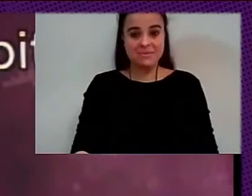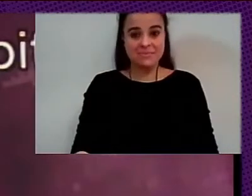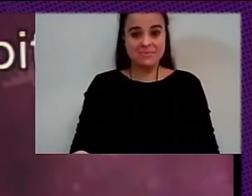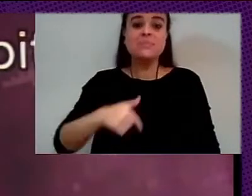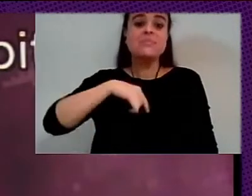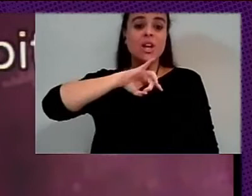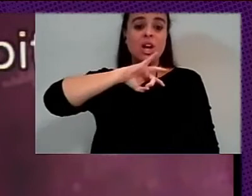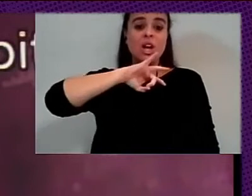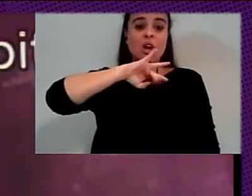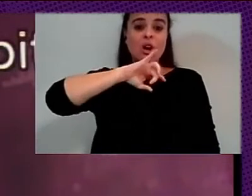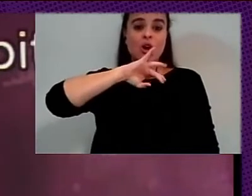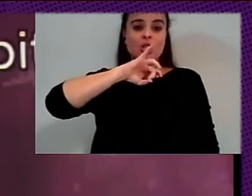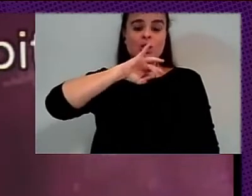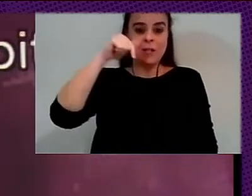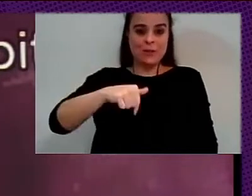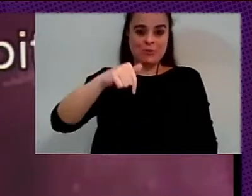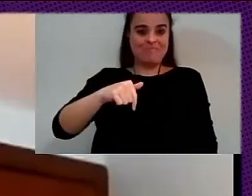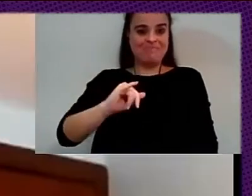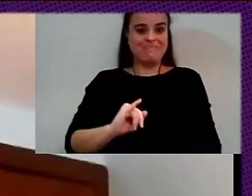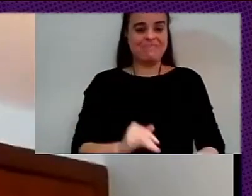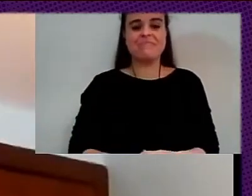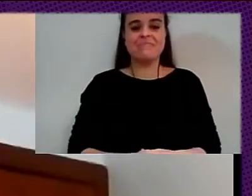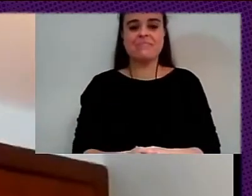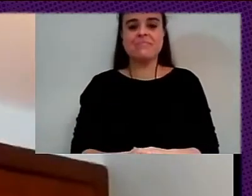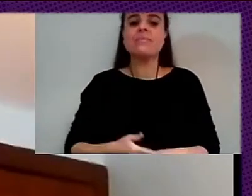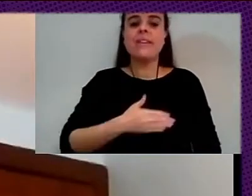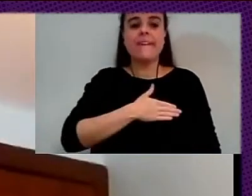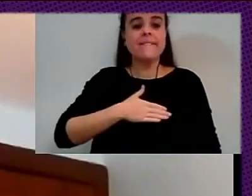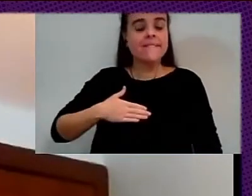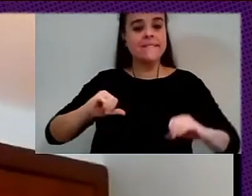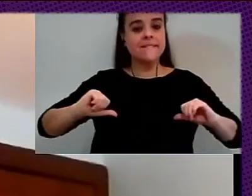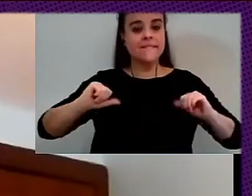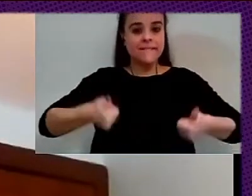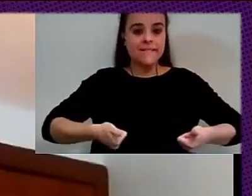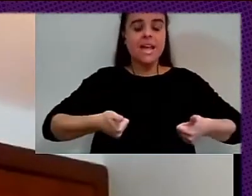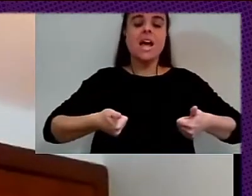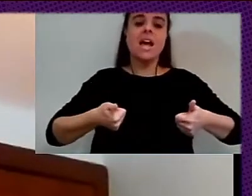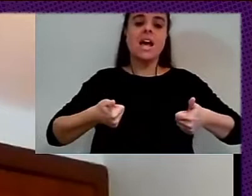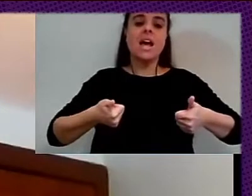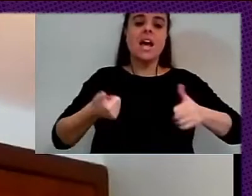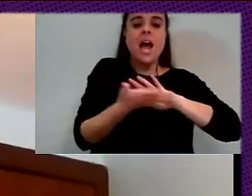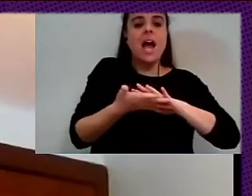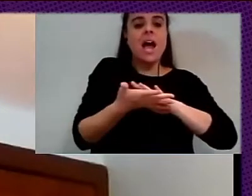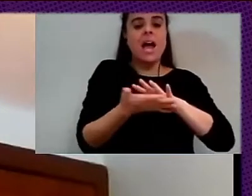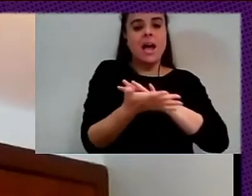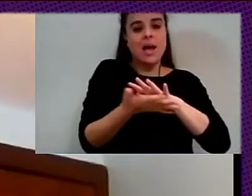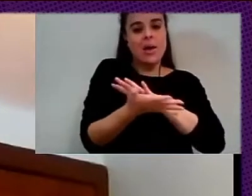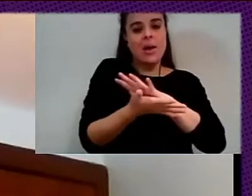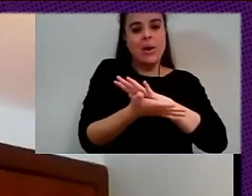then start off with what I want to talk about today. The title is about digital sovereignty,